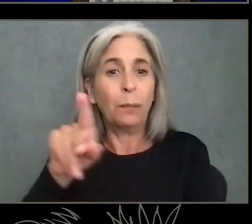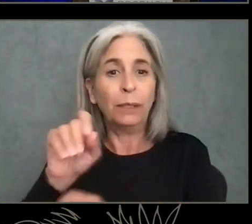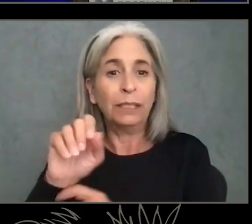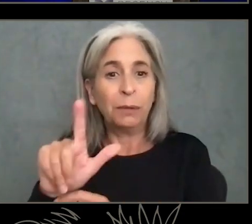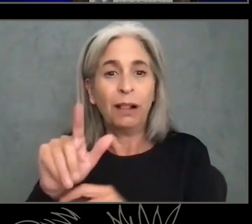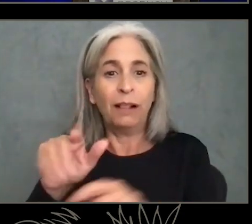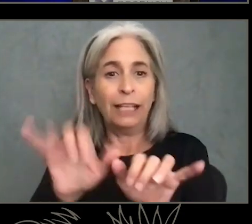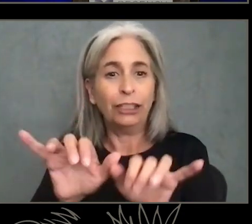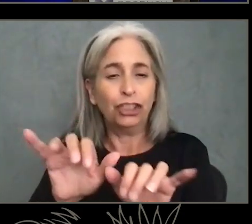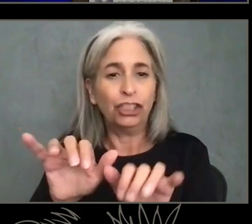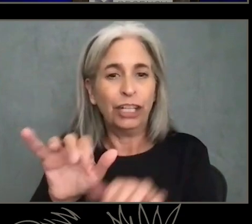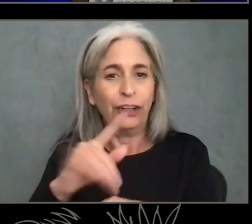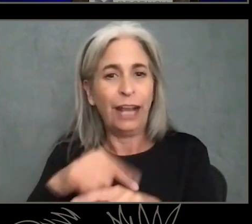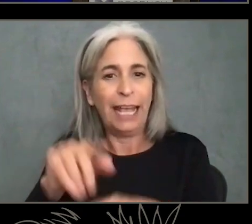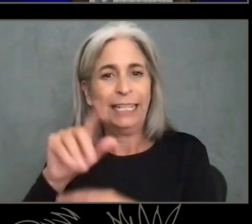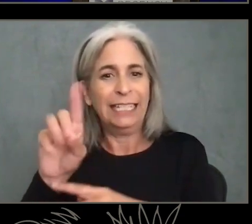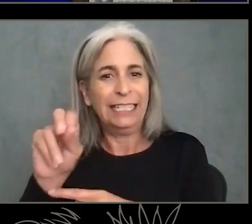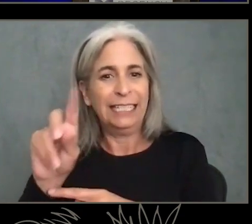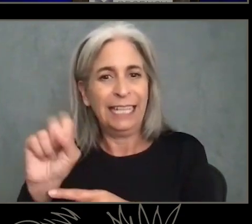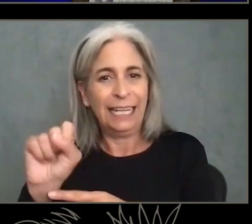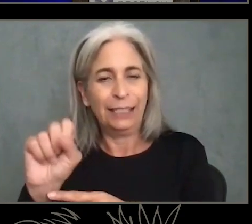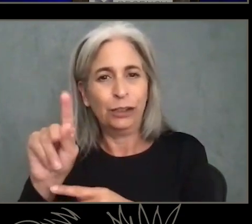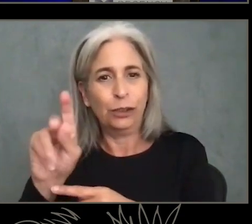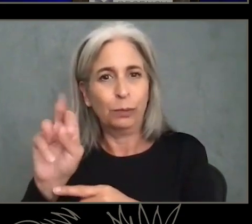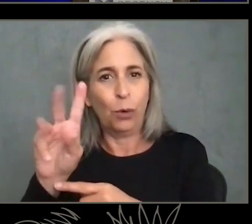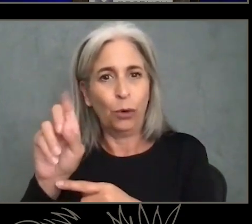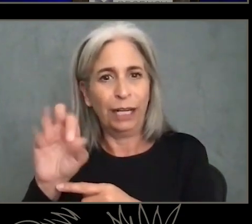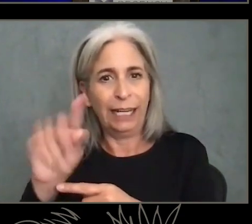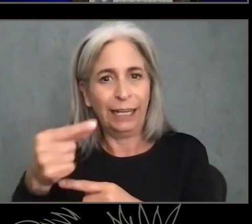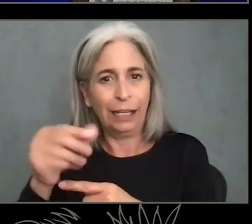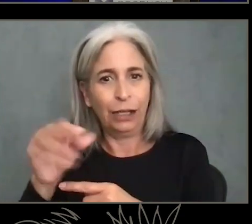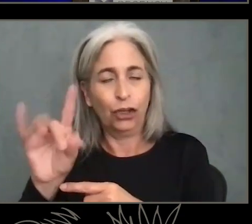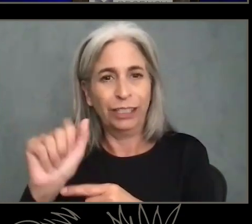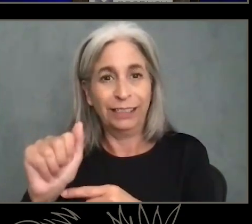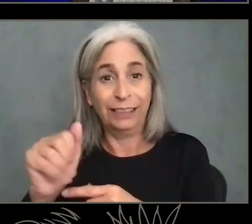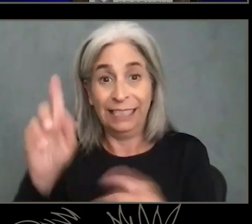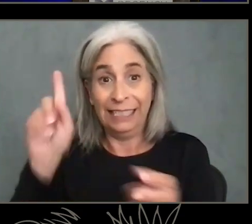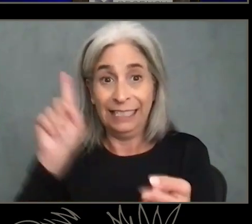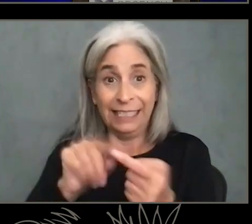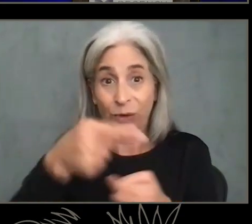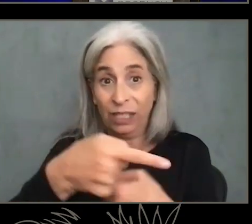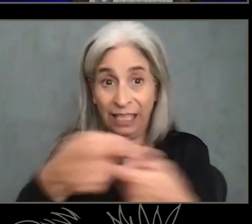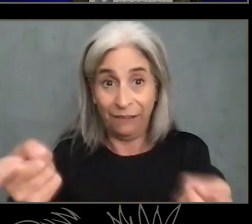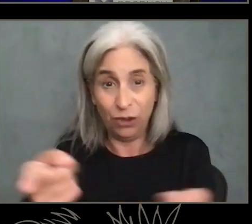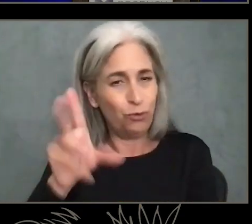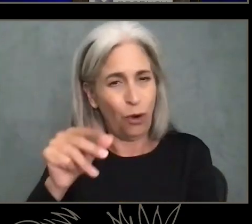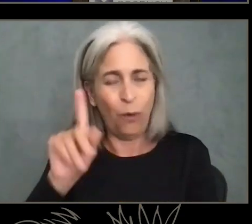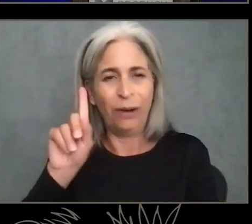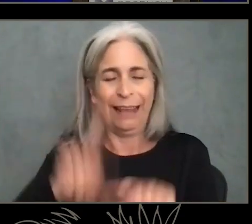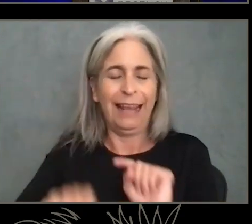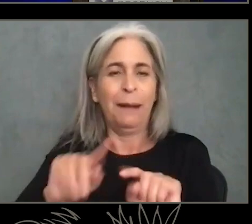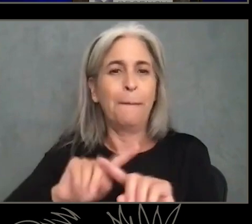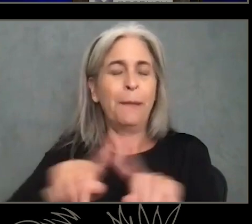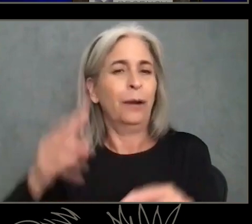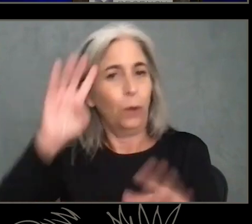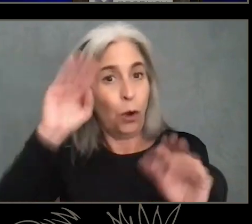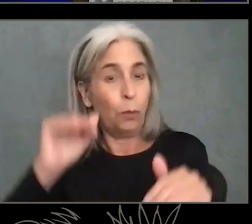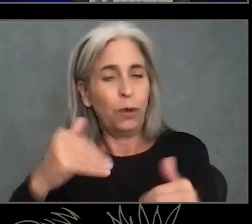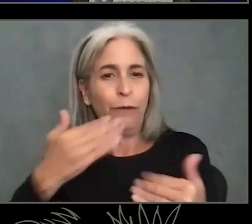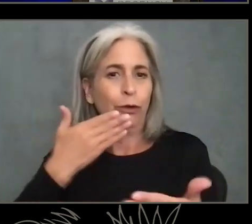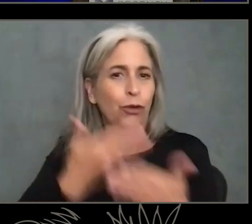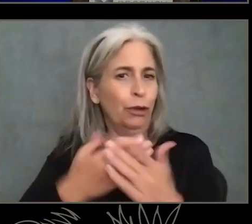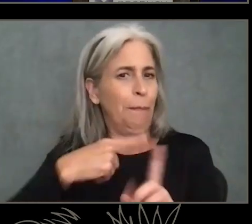Dick's Sporting Goods. No, I cannot give you a discount, but I hope that you do have a good experience. But we do help athletes on